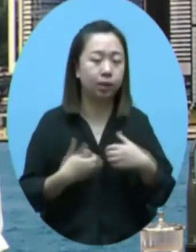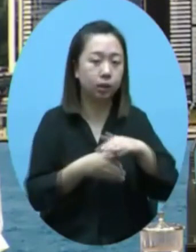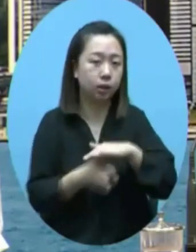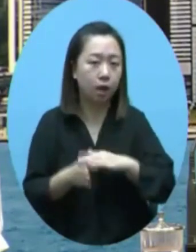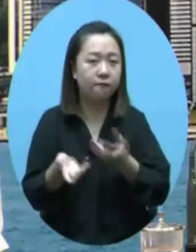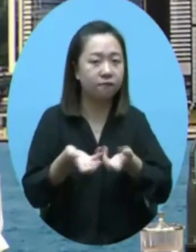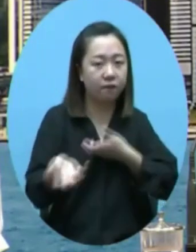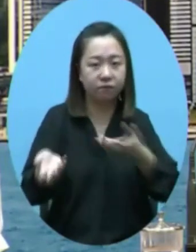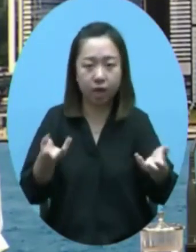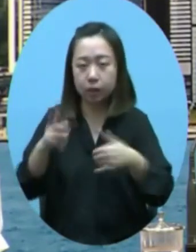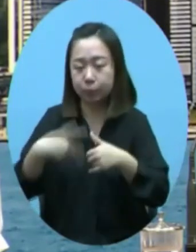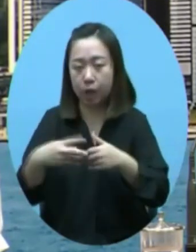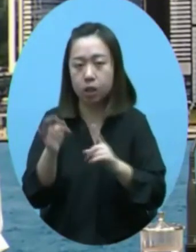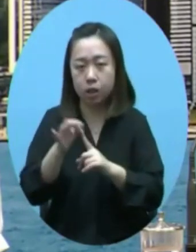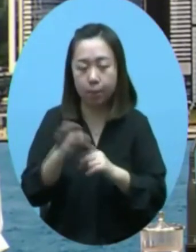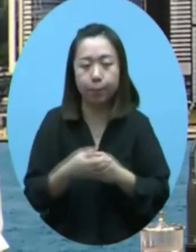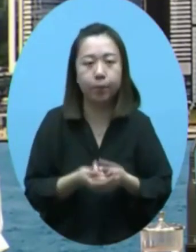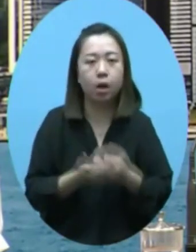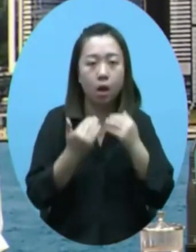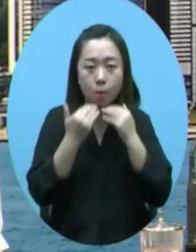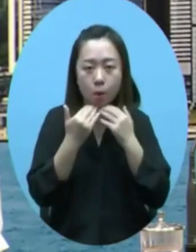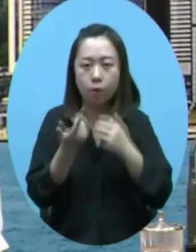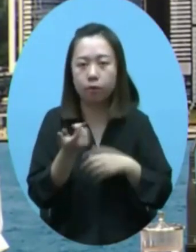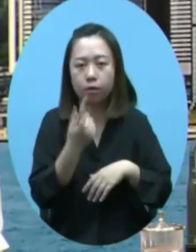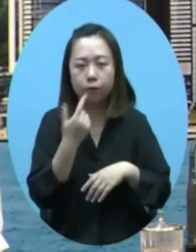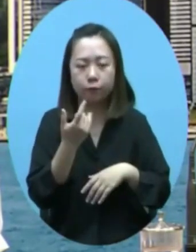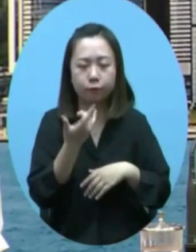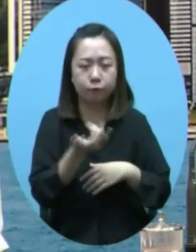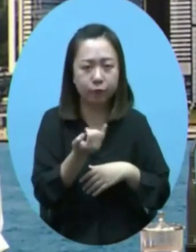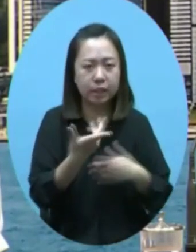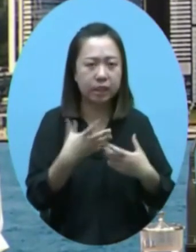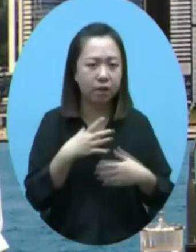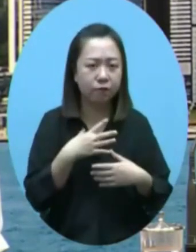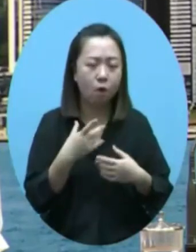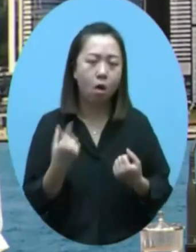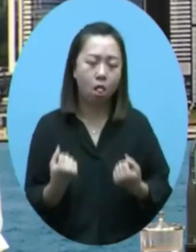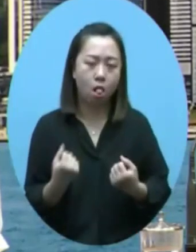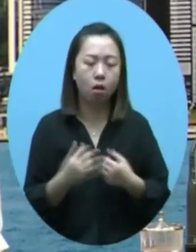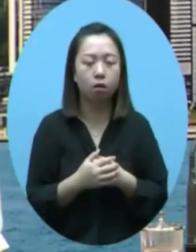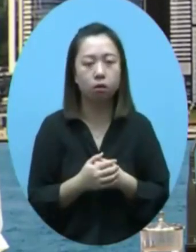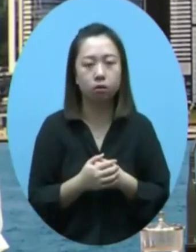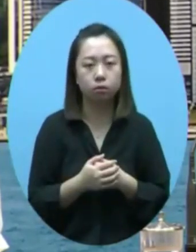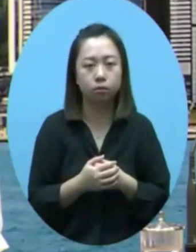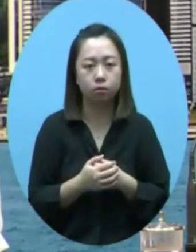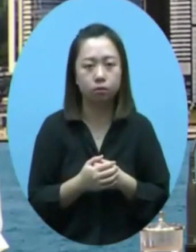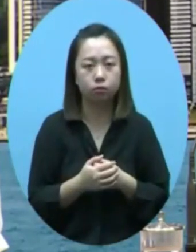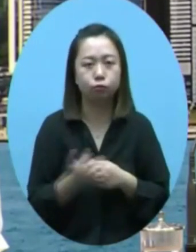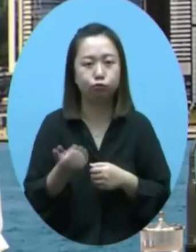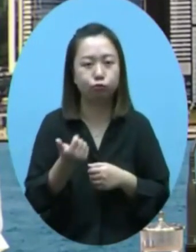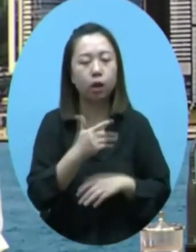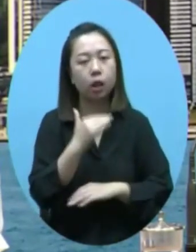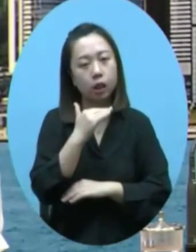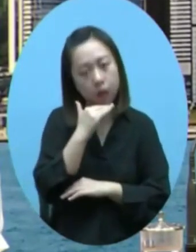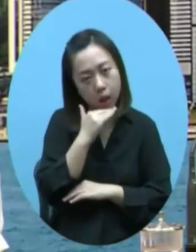A&E department the triage station. So for those who are whose condition is not